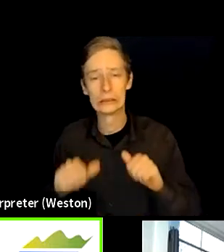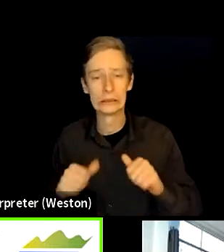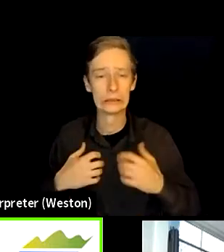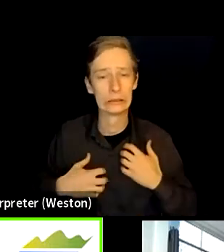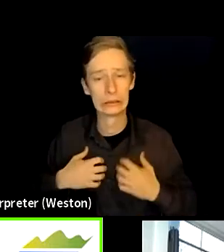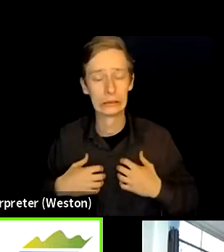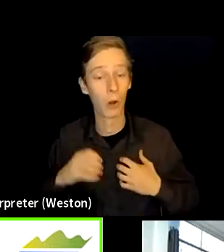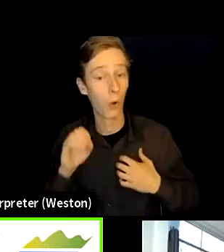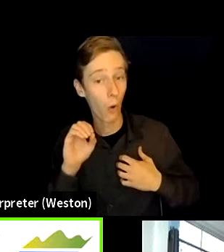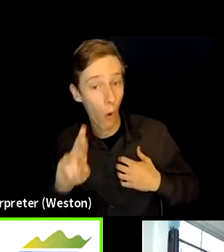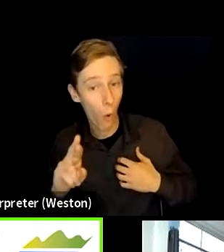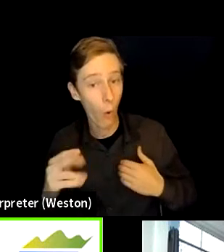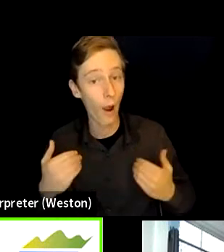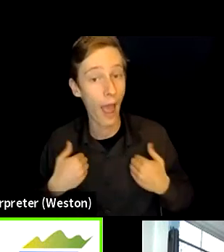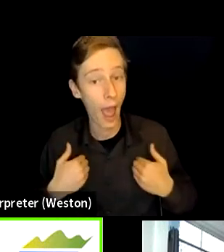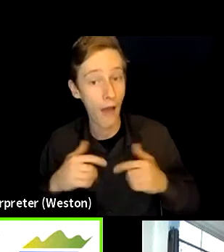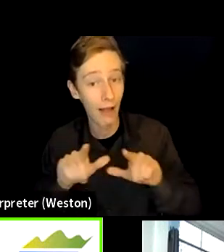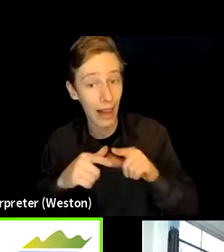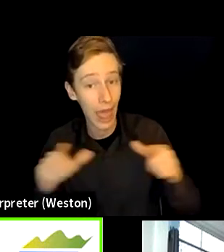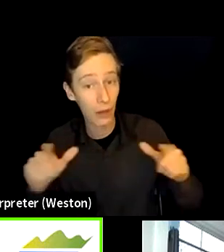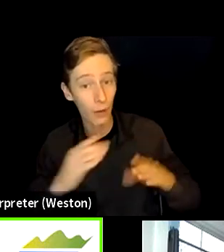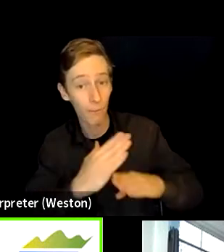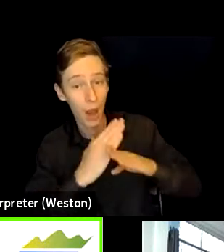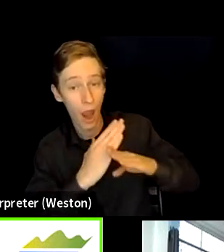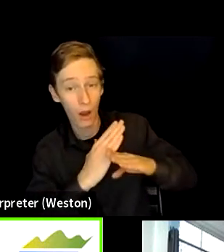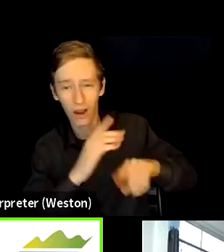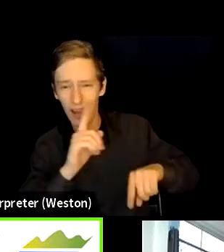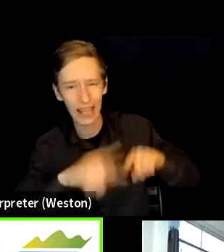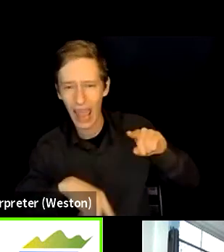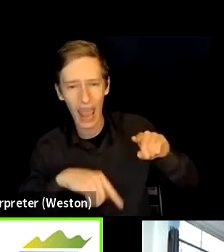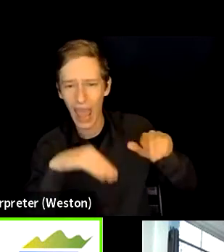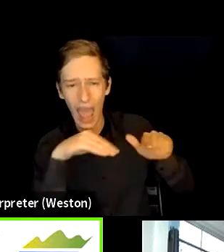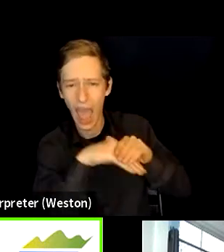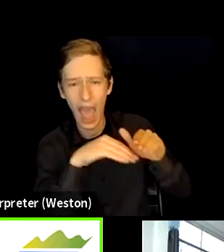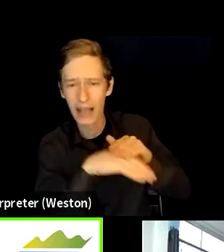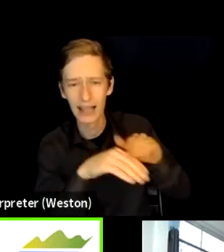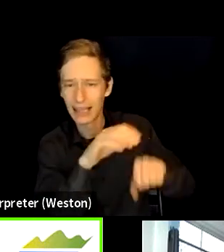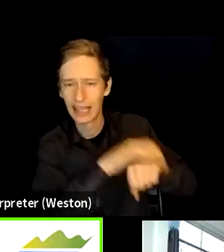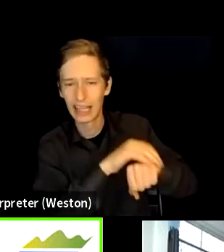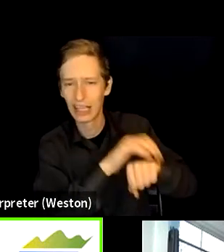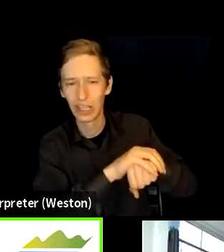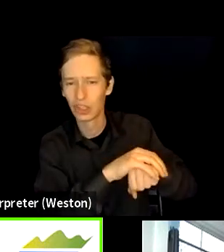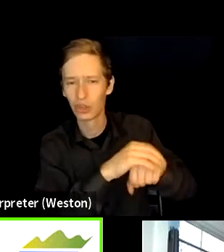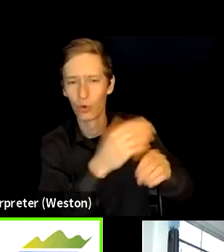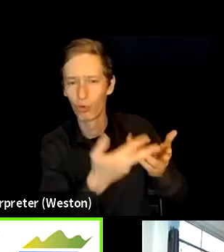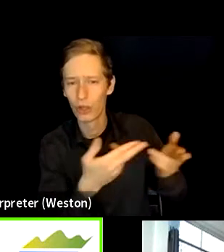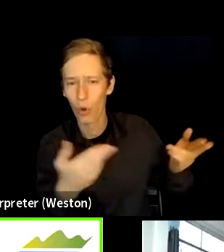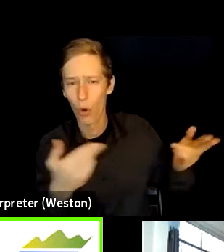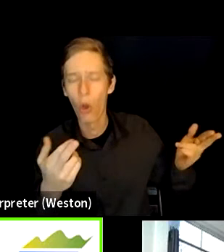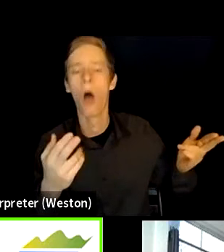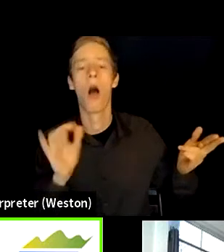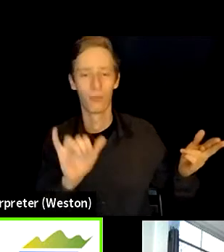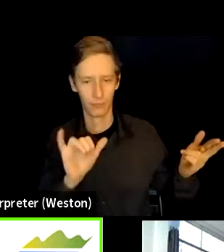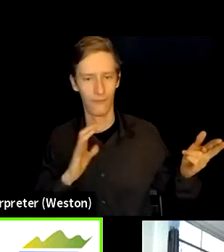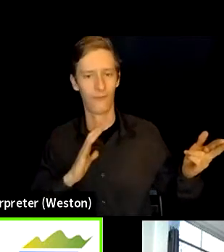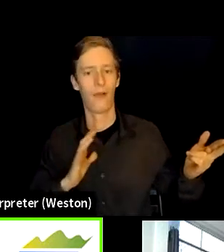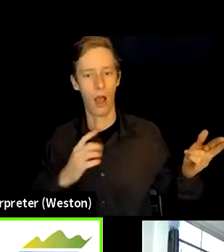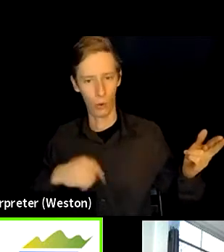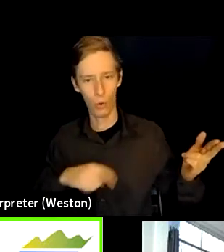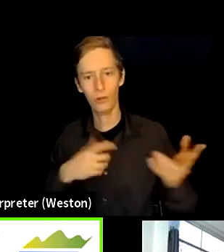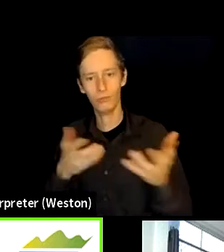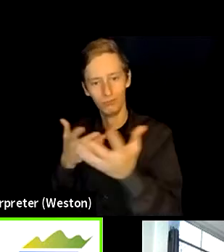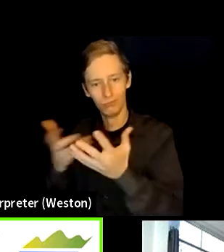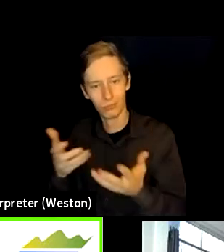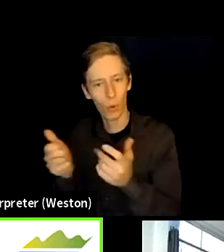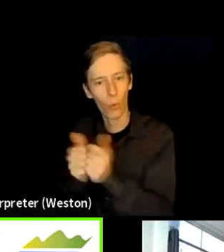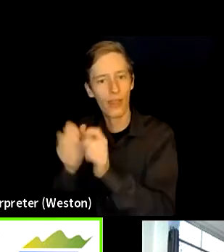language barrier that they weren't able to access the online resources that we had in English. So we were able to work with interpreters directly through their HR department so that